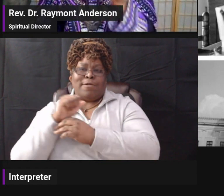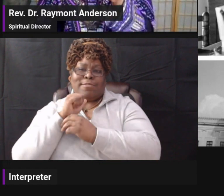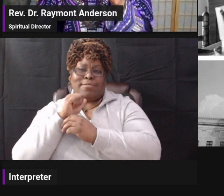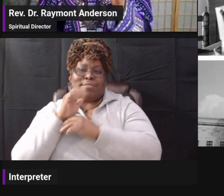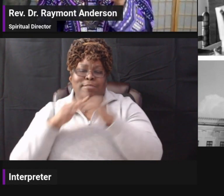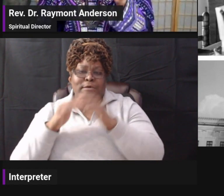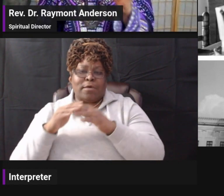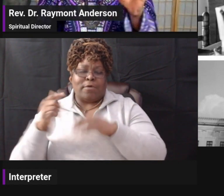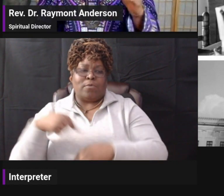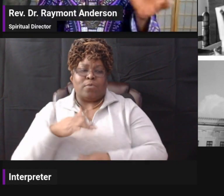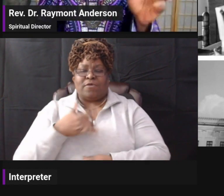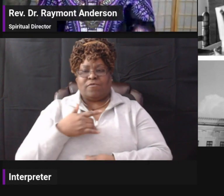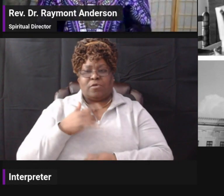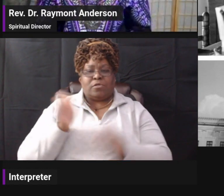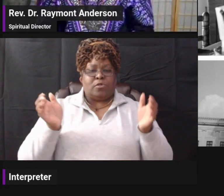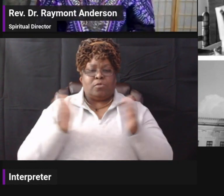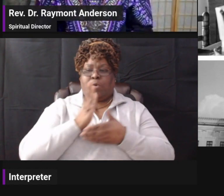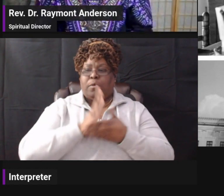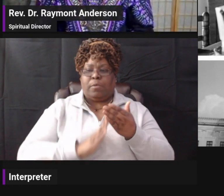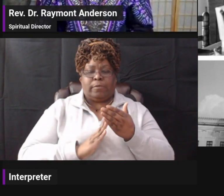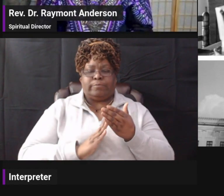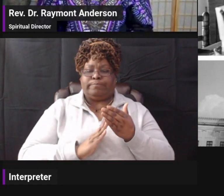And the discomfort that we feel going through it,